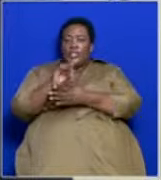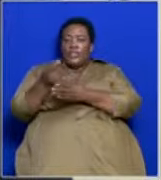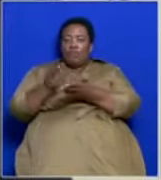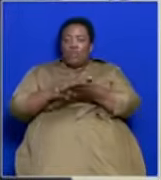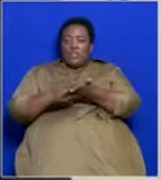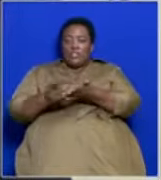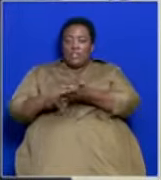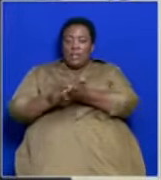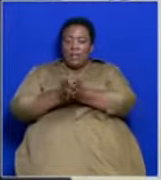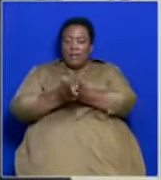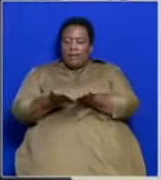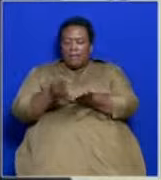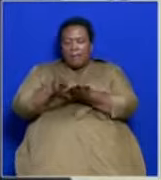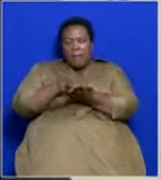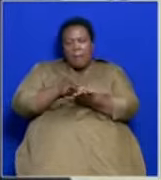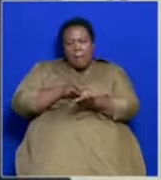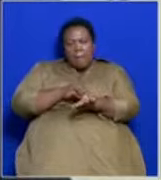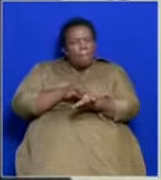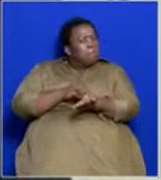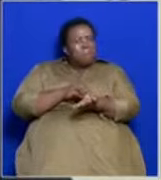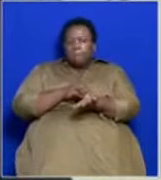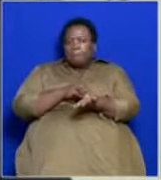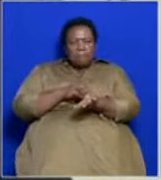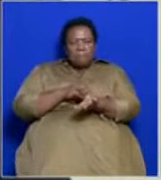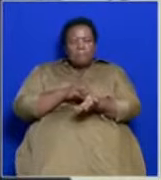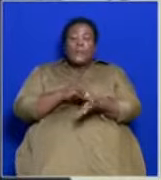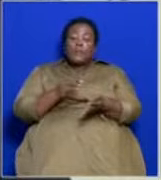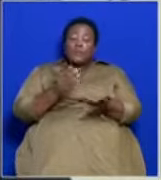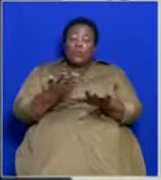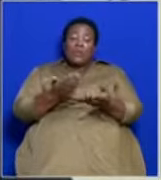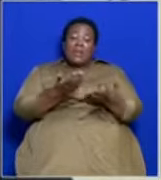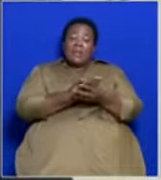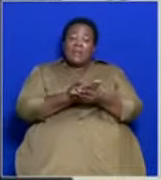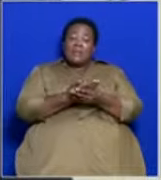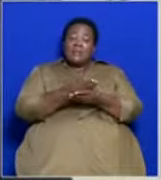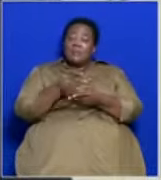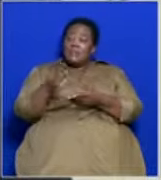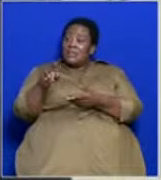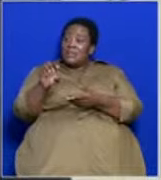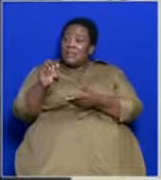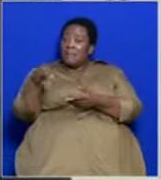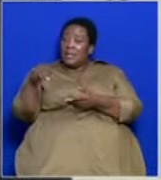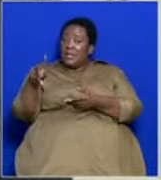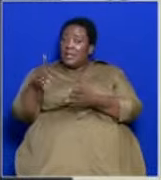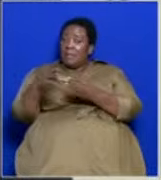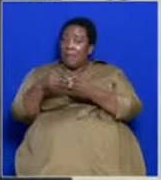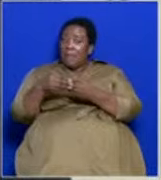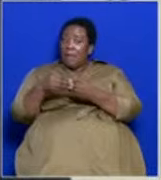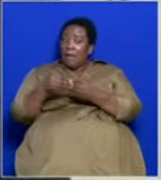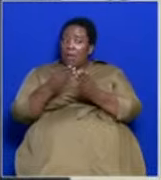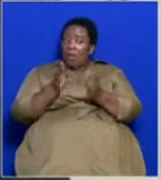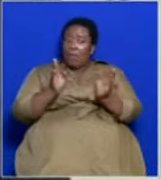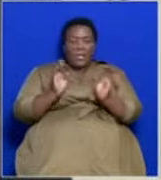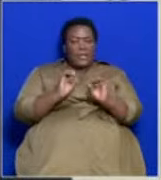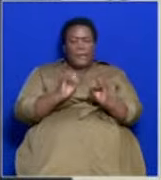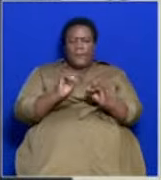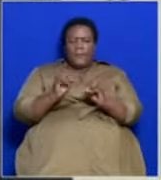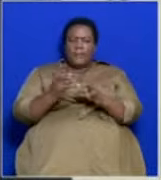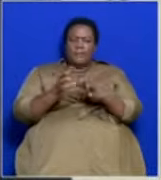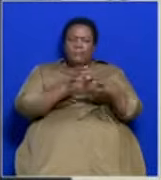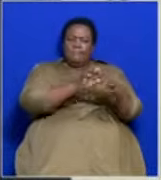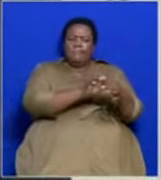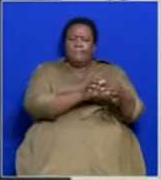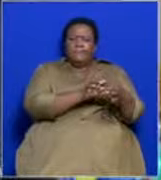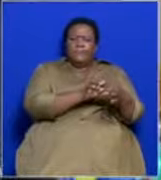Furthermore, no case was opened by the EMPD members in relation to the impounding of